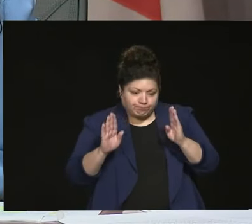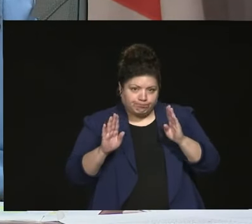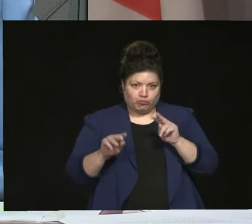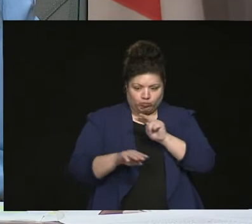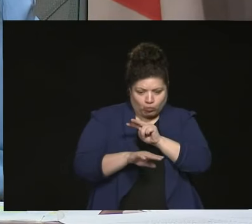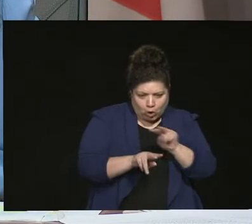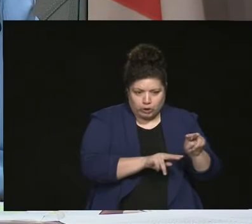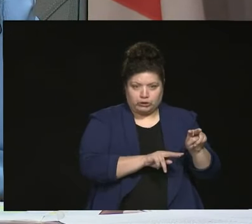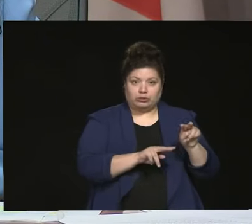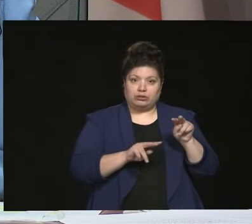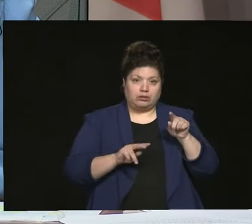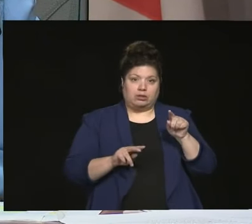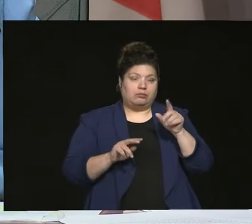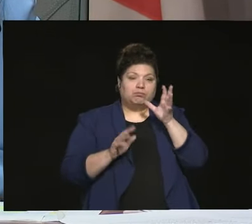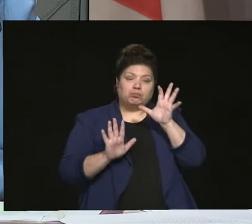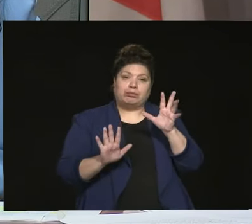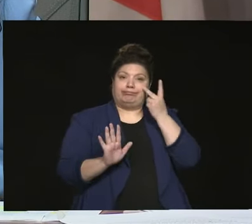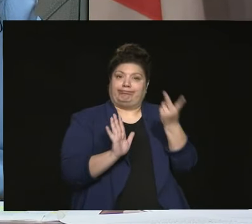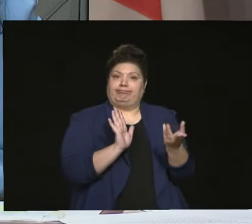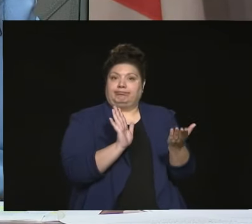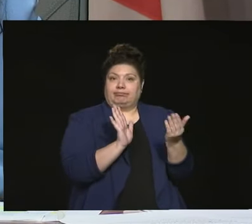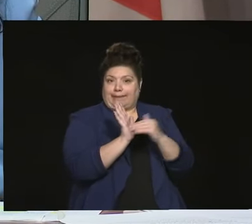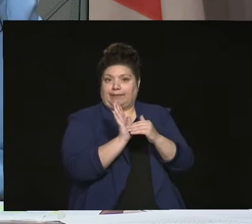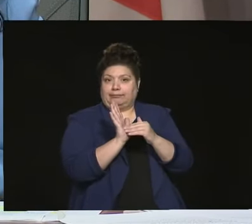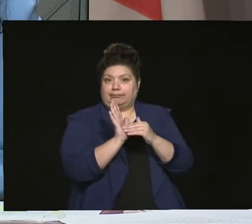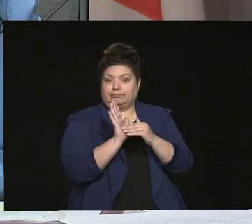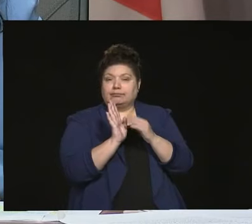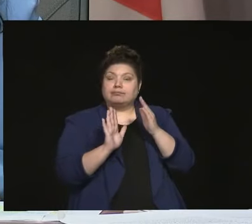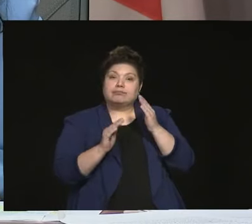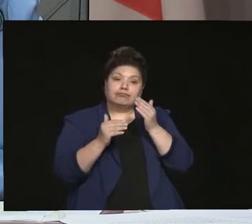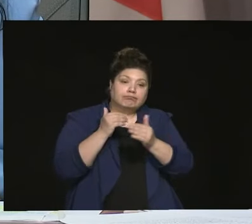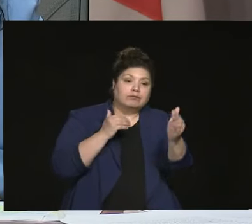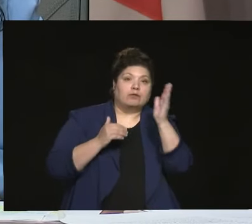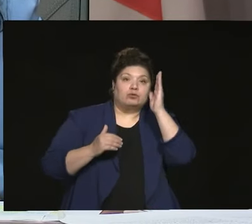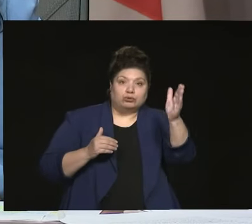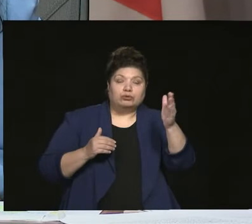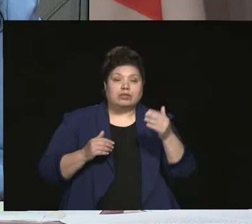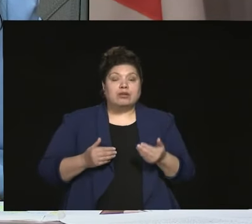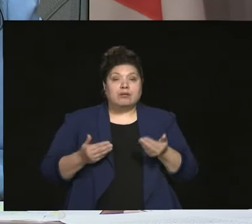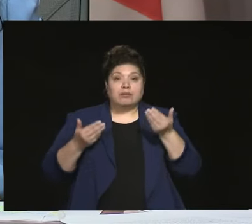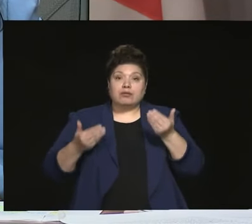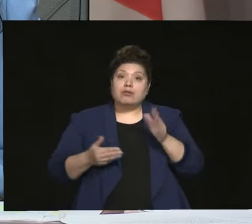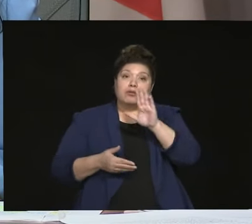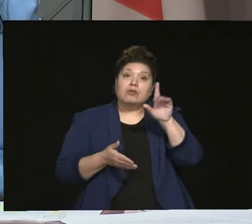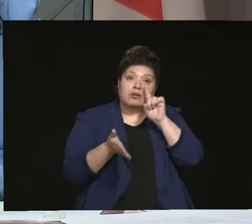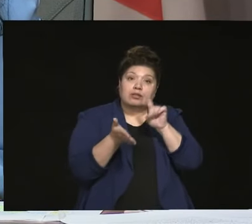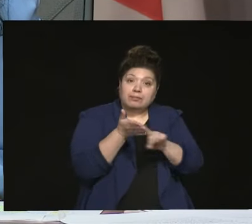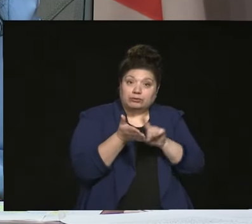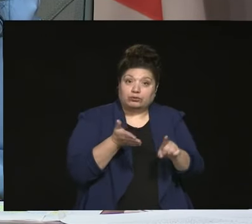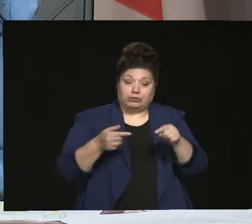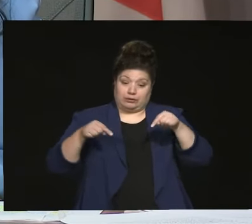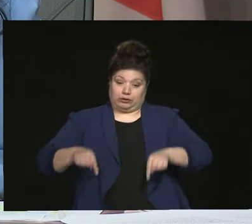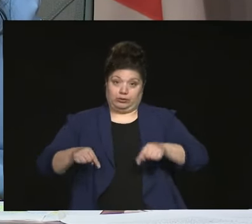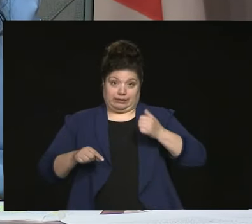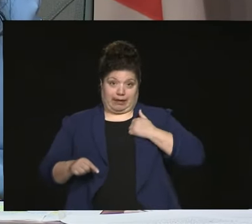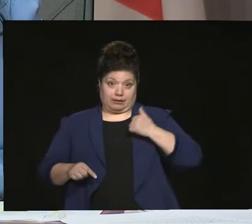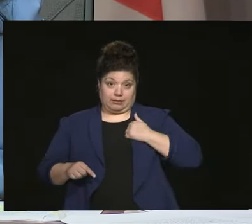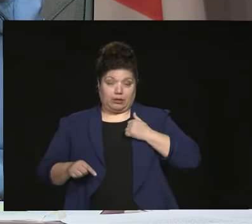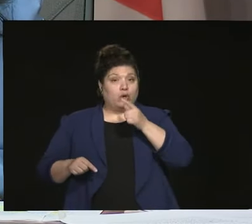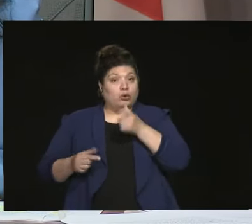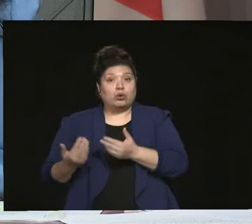happen in the future. And in terms of the inspections done in Canada, those are done by the Public Health Agency of